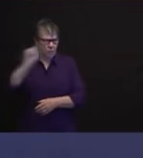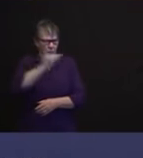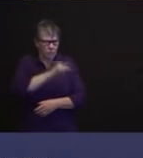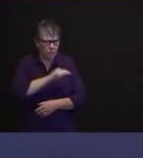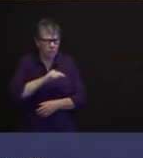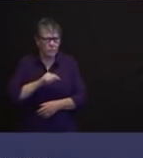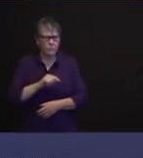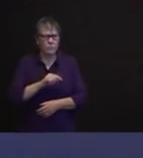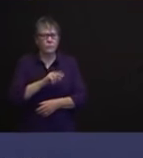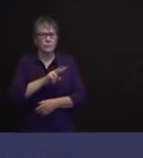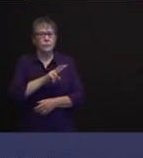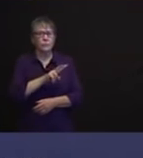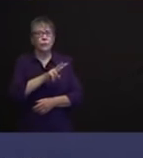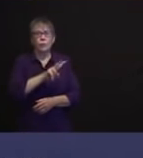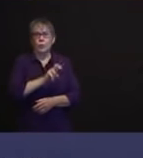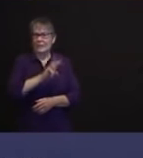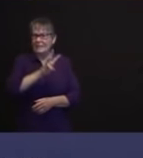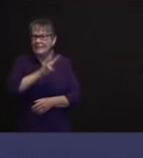is